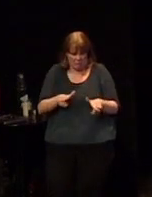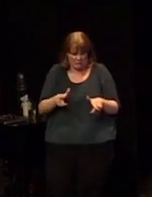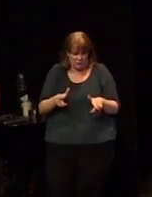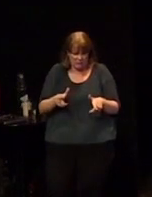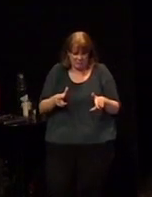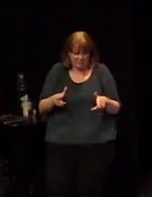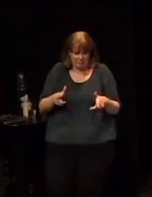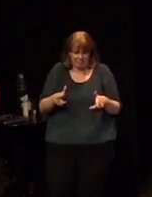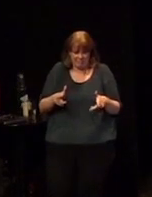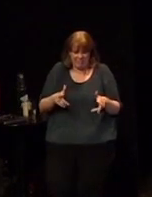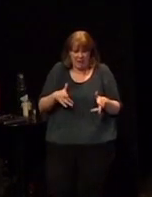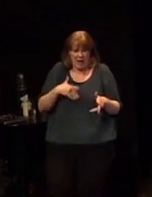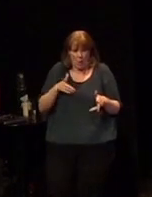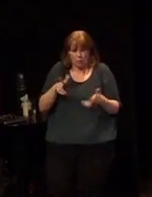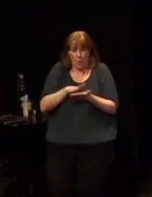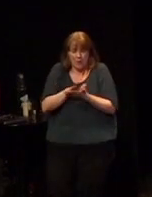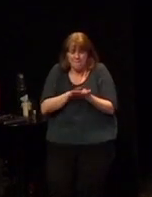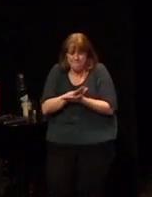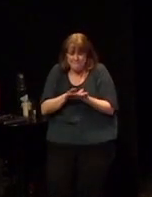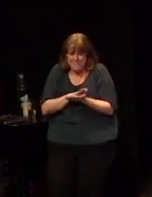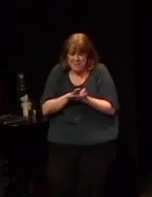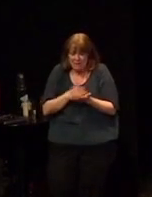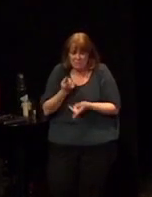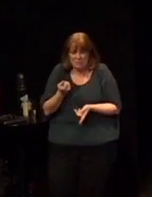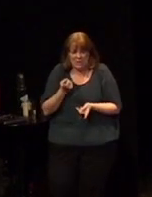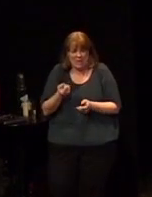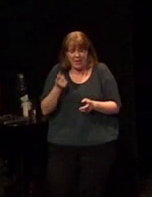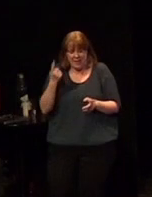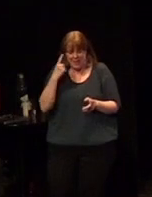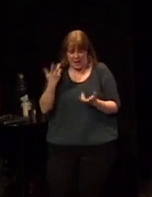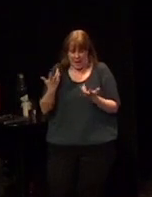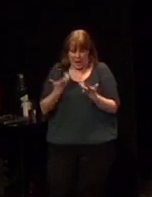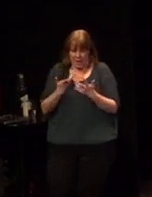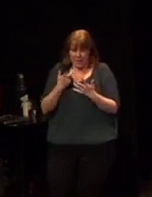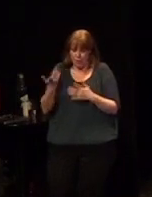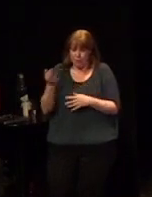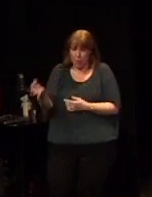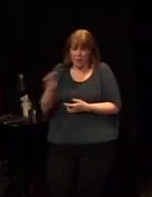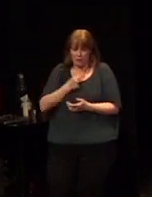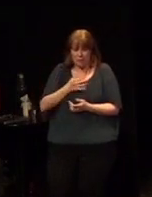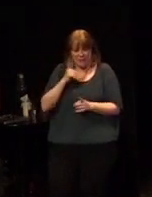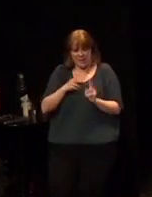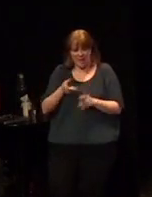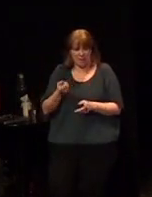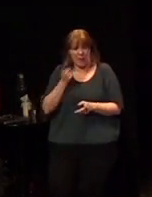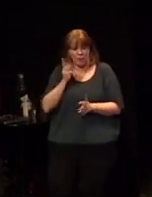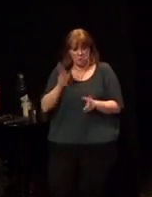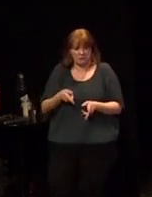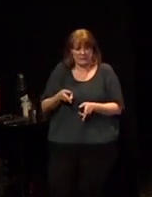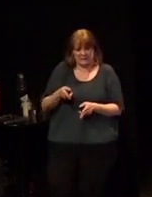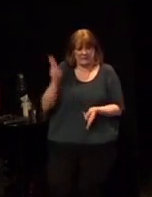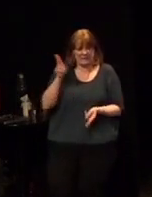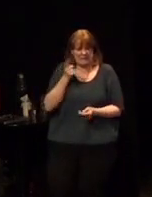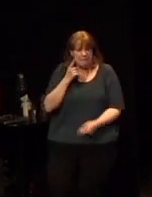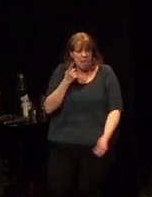that sometimes, and I'm sure that's not what you mean in your question, but that sometimes is how that question can read. And